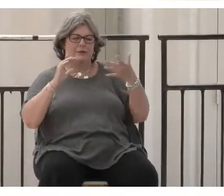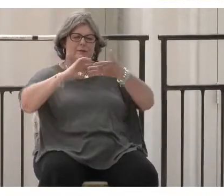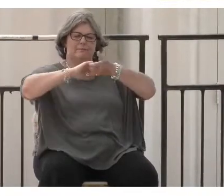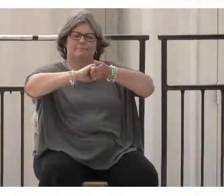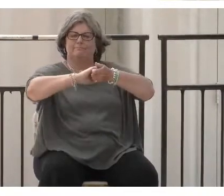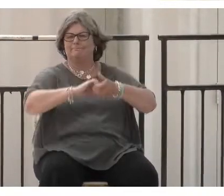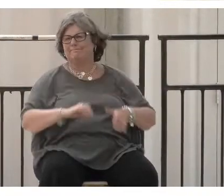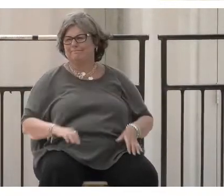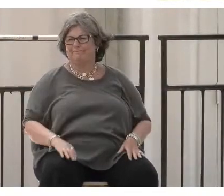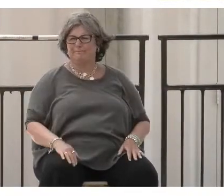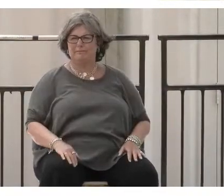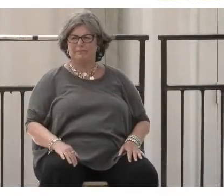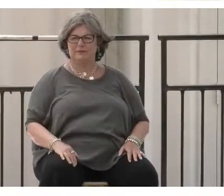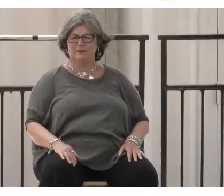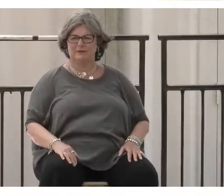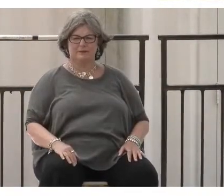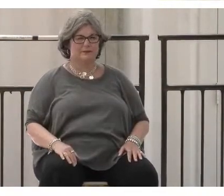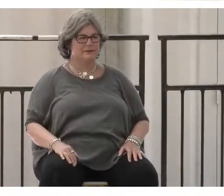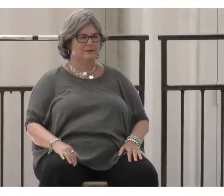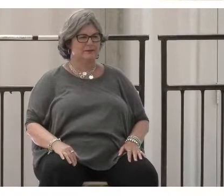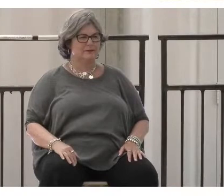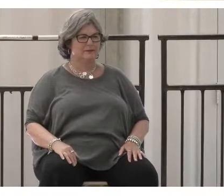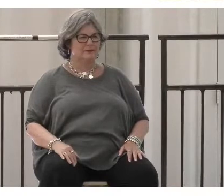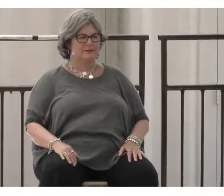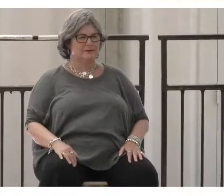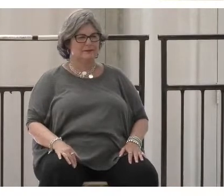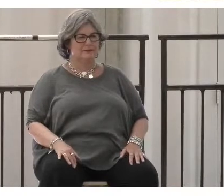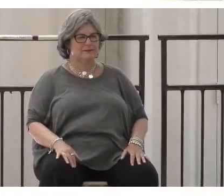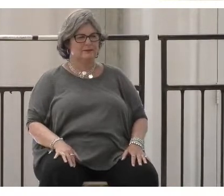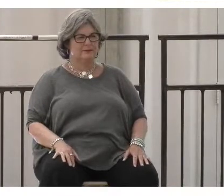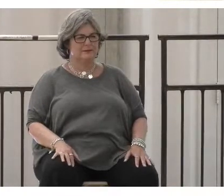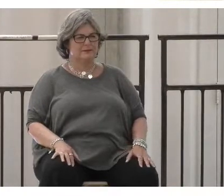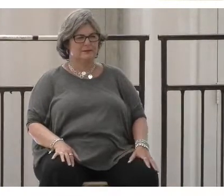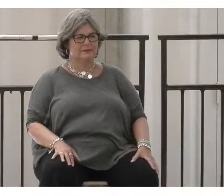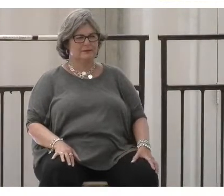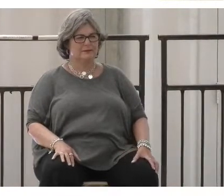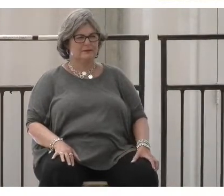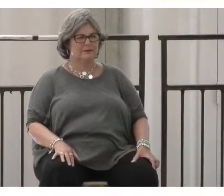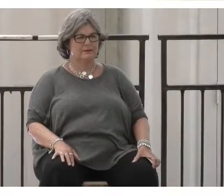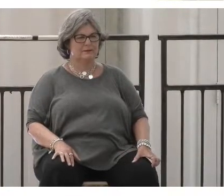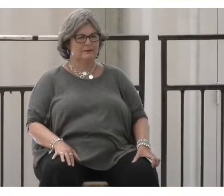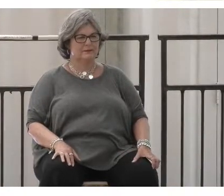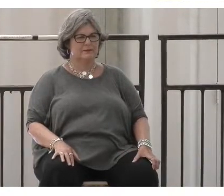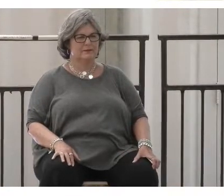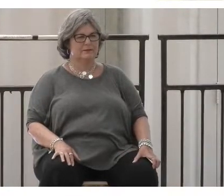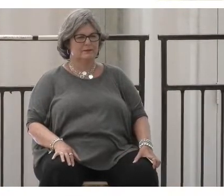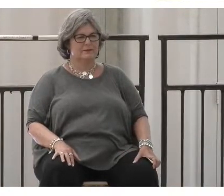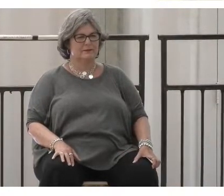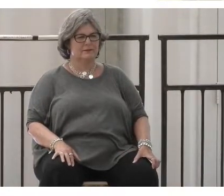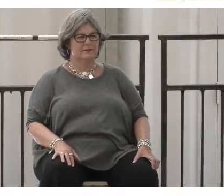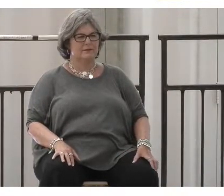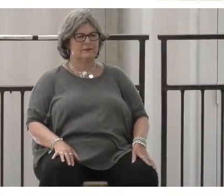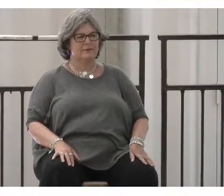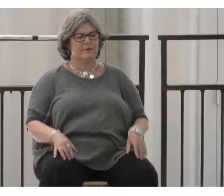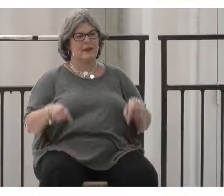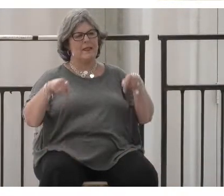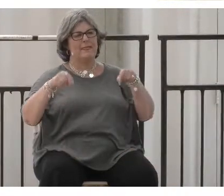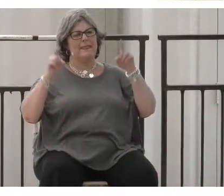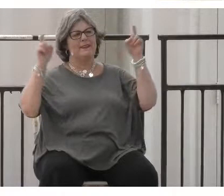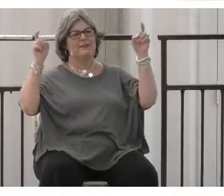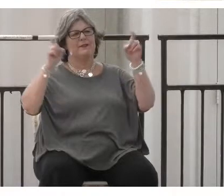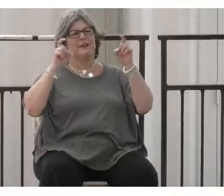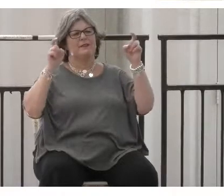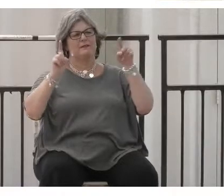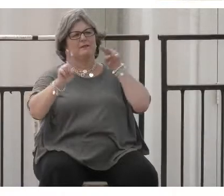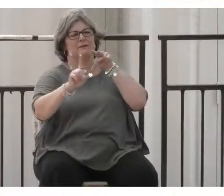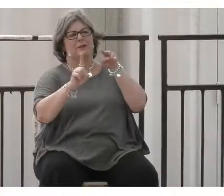Okay. I would like to just add to from the curatorial perspective, this festival was actually